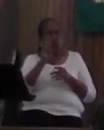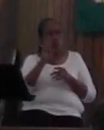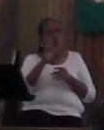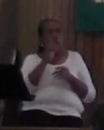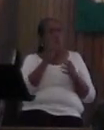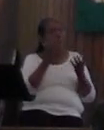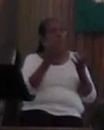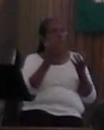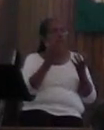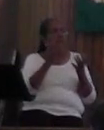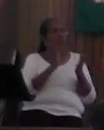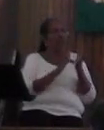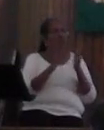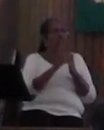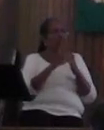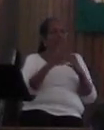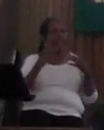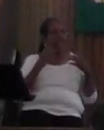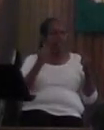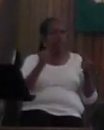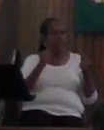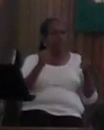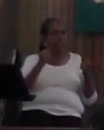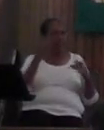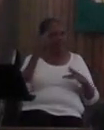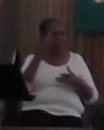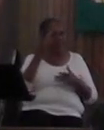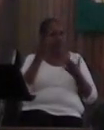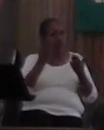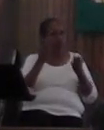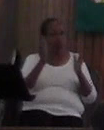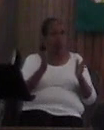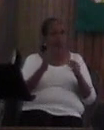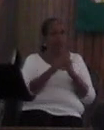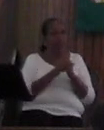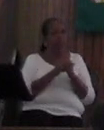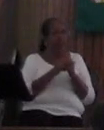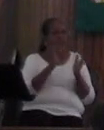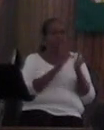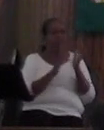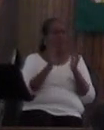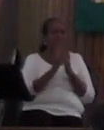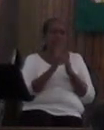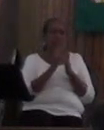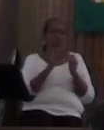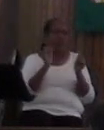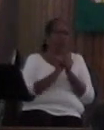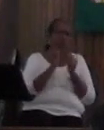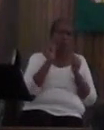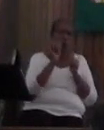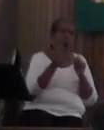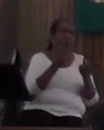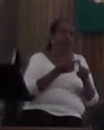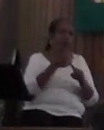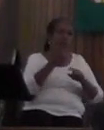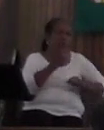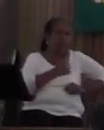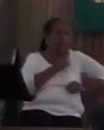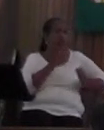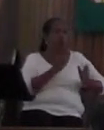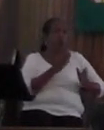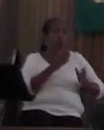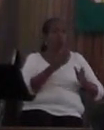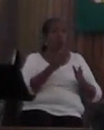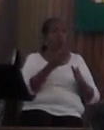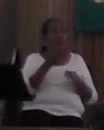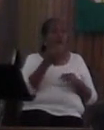his sick servant. Jesus was miles from the centurion's home where the servant was. But the